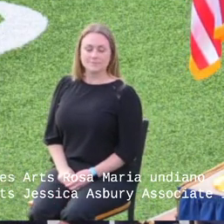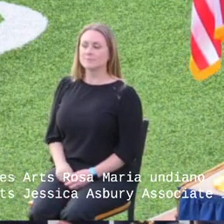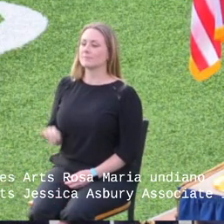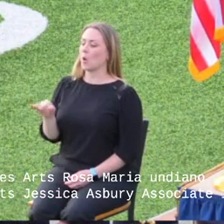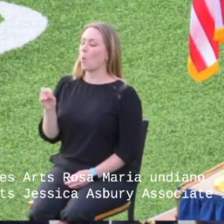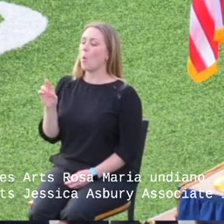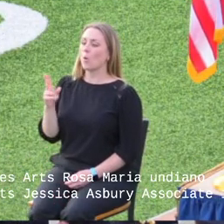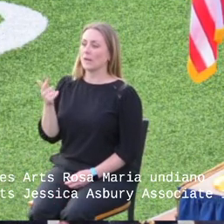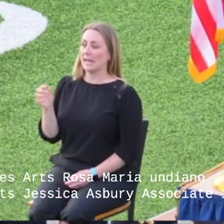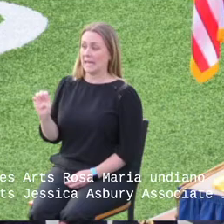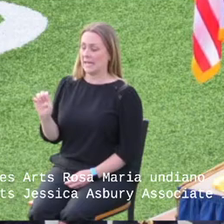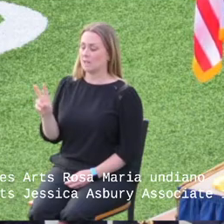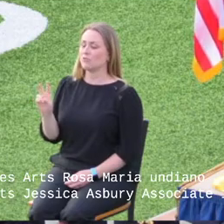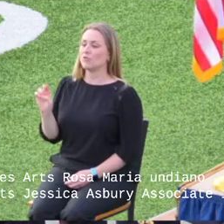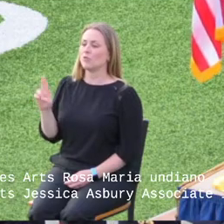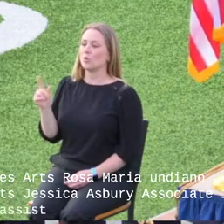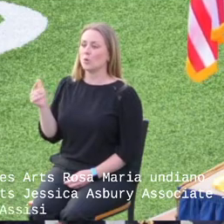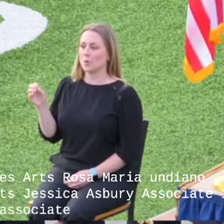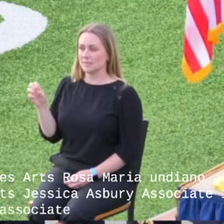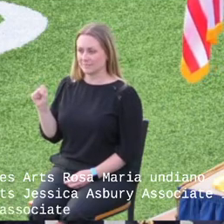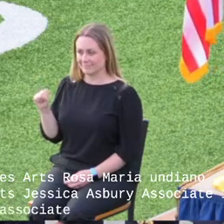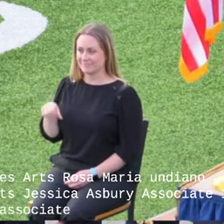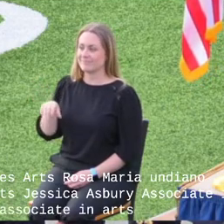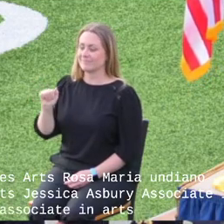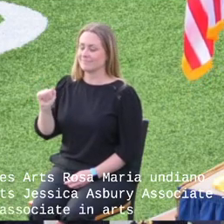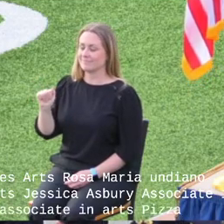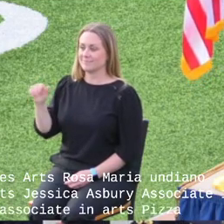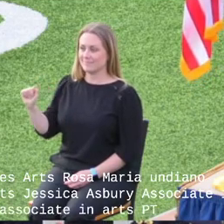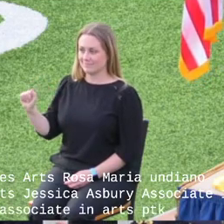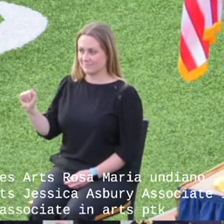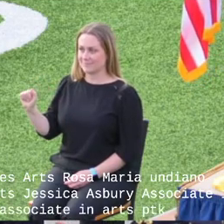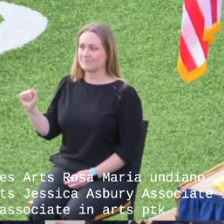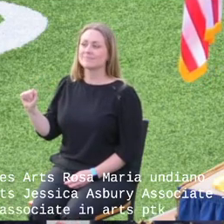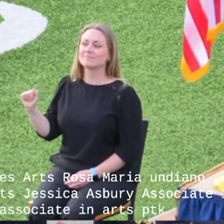Jorge Burgos, Associate in Arts, PTK.